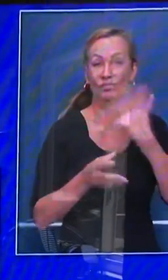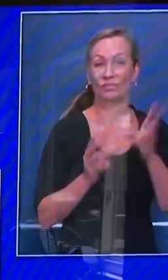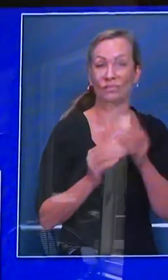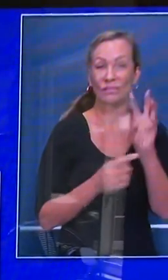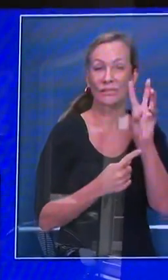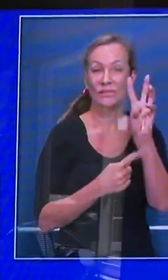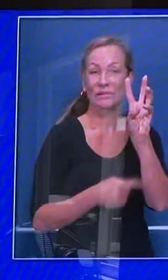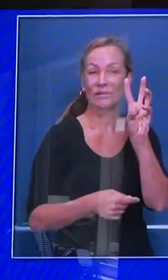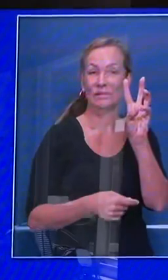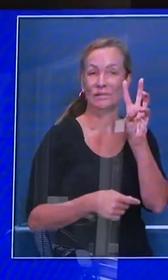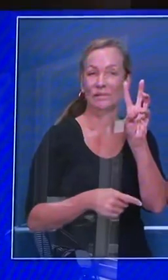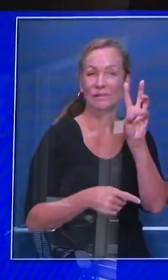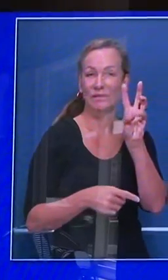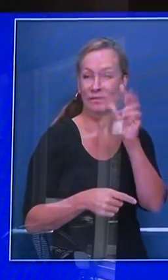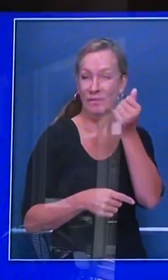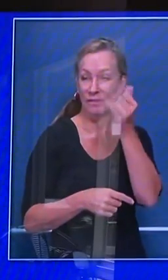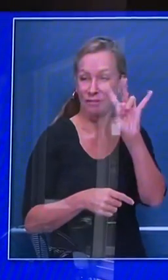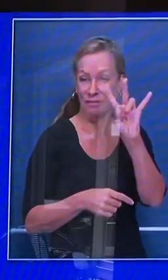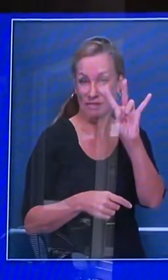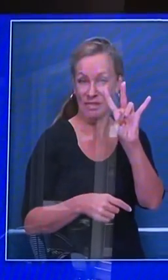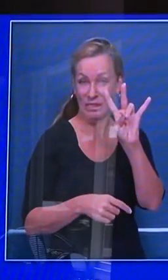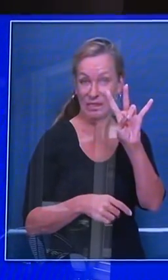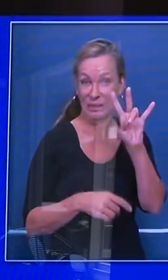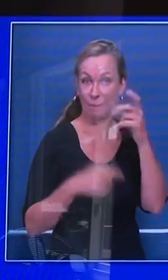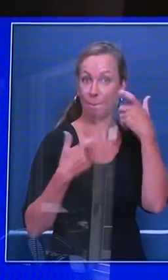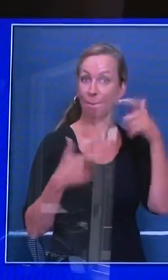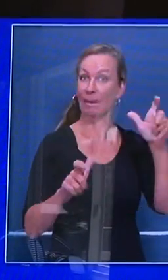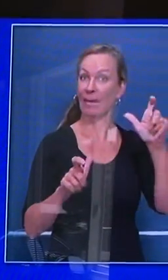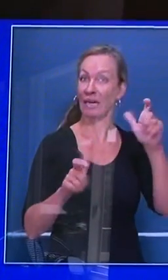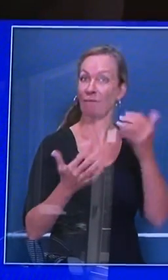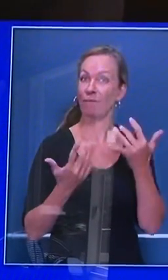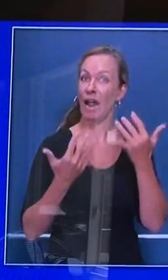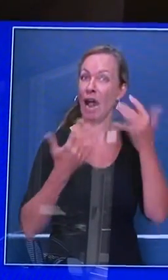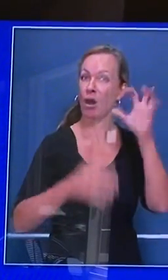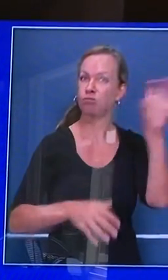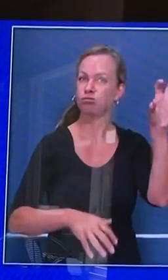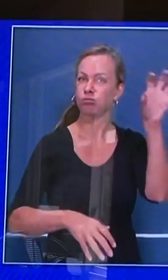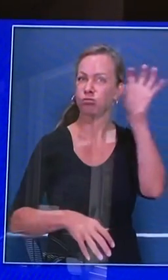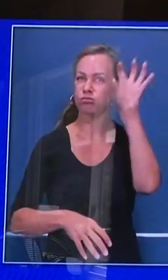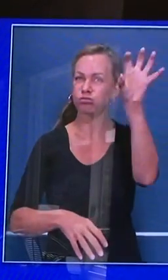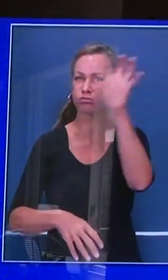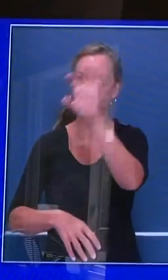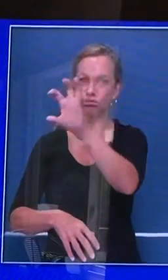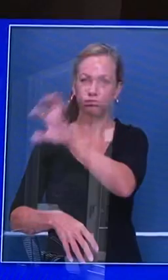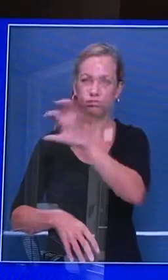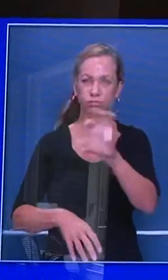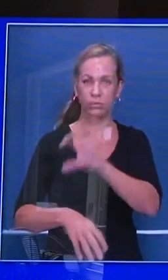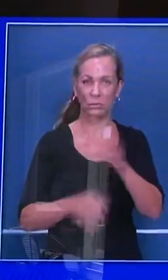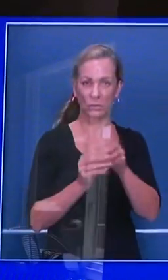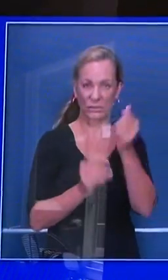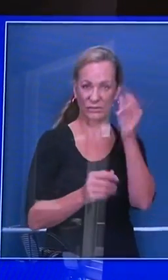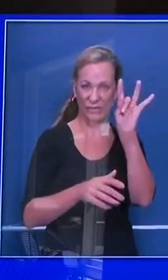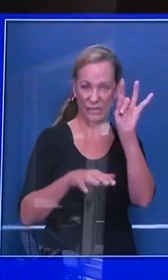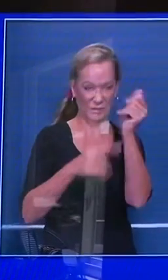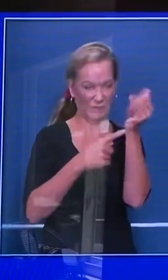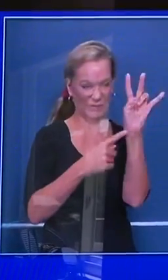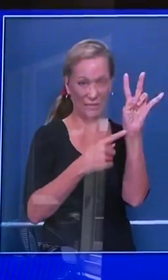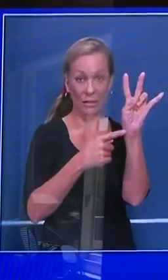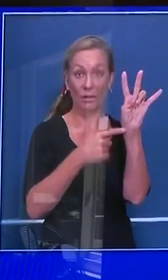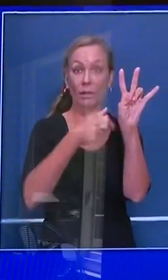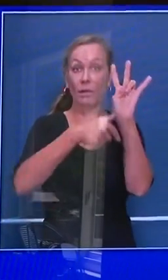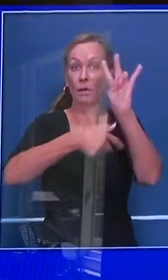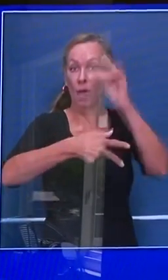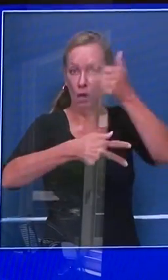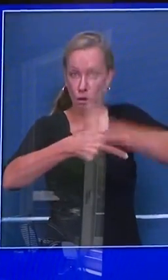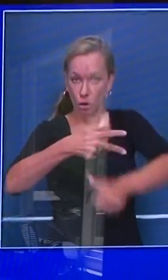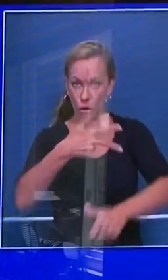fires, these are complex fires. These are the lightning complex fires that you likely have been